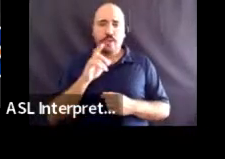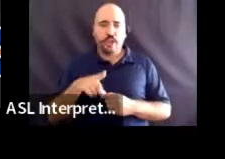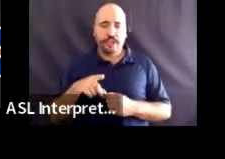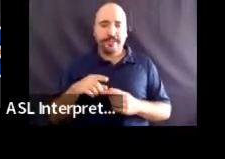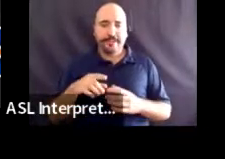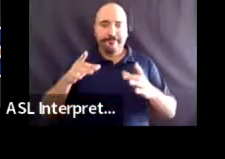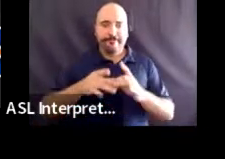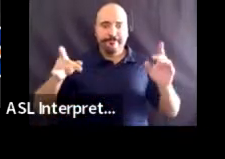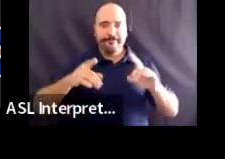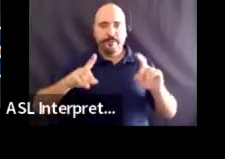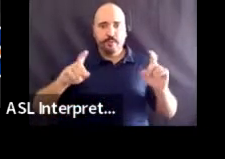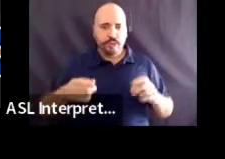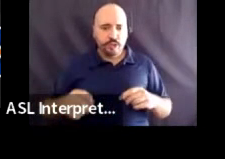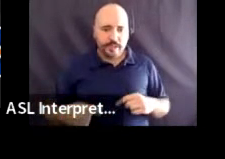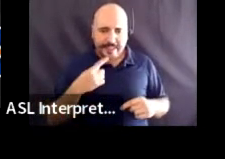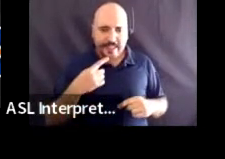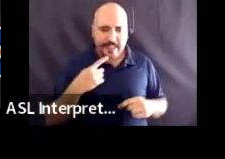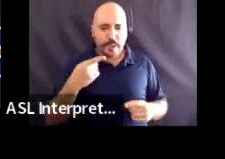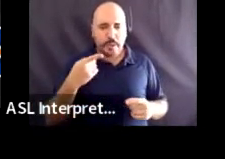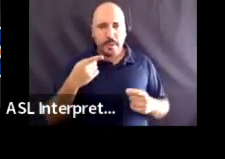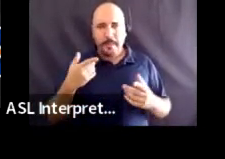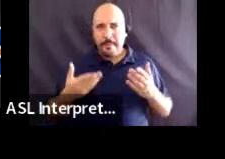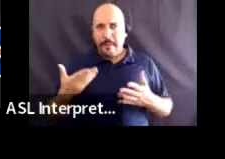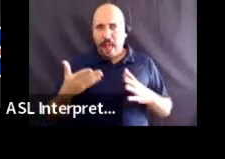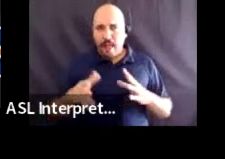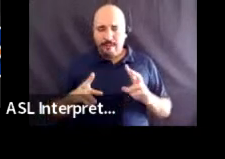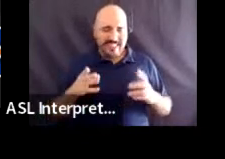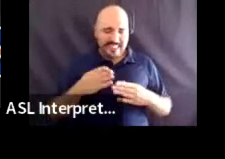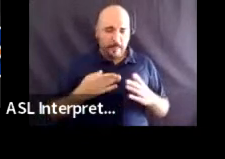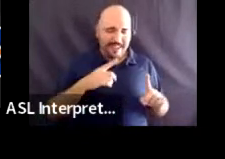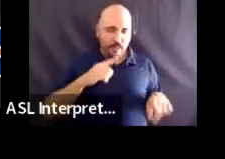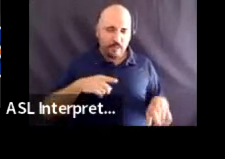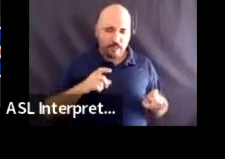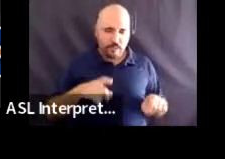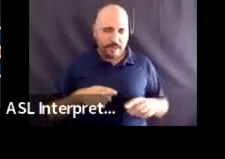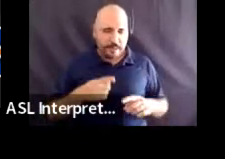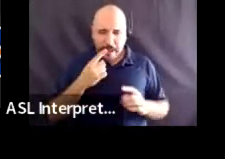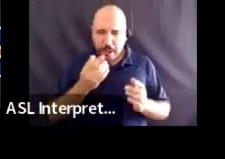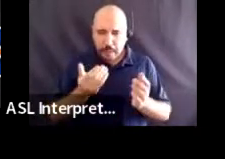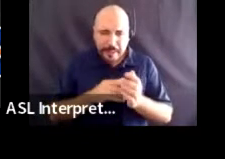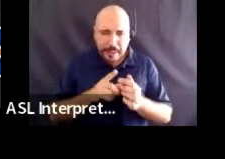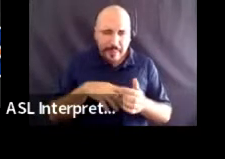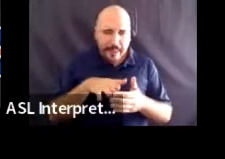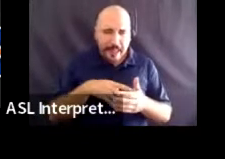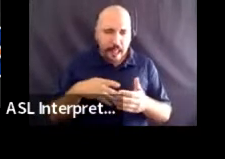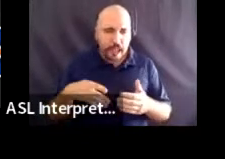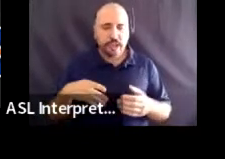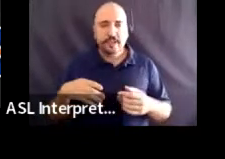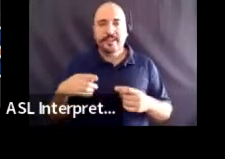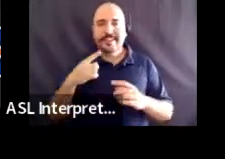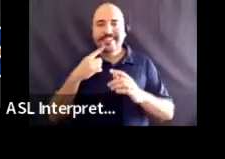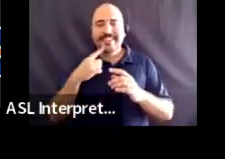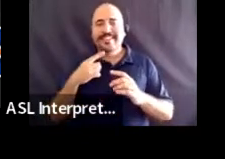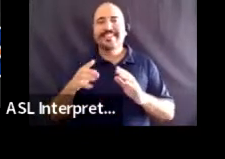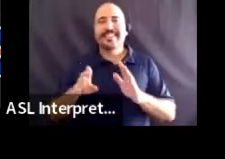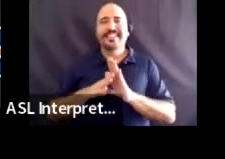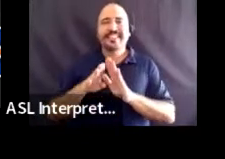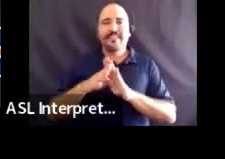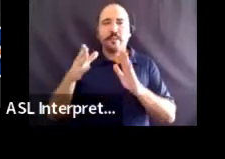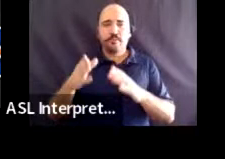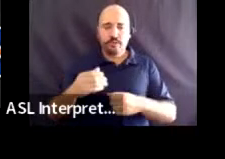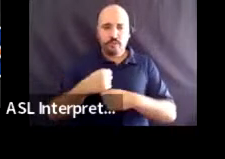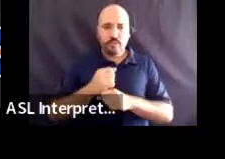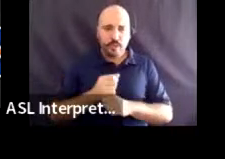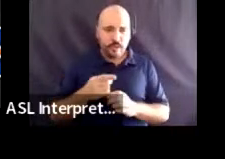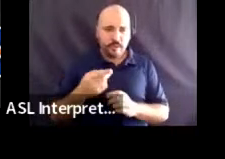you may have said this at the beginning. If you wouldn't mind repeating about the calendar. Developers created this via